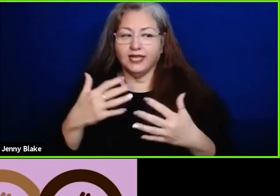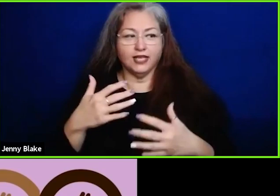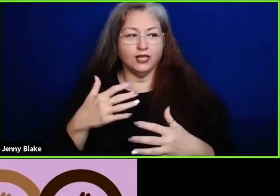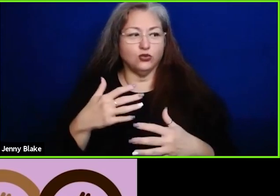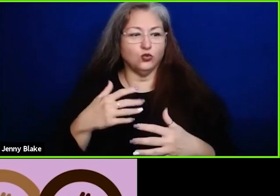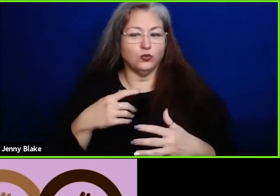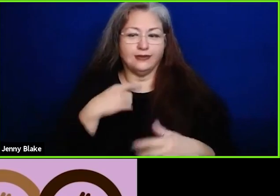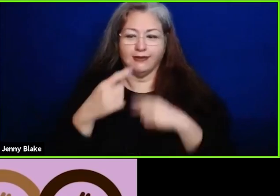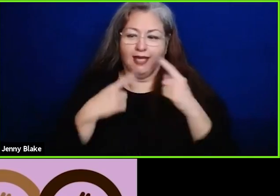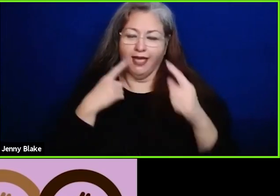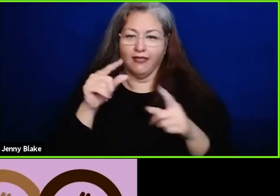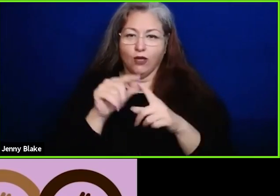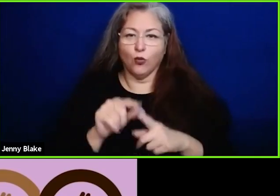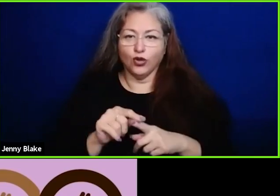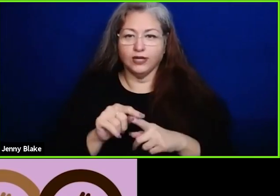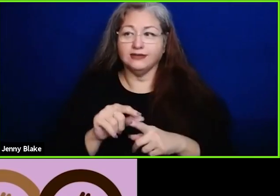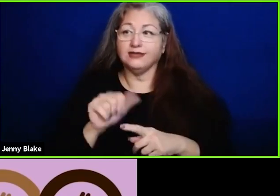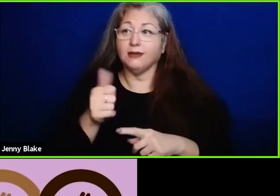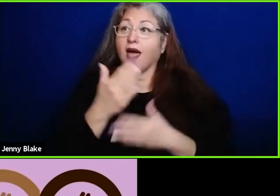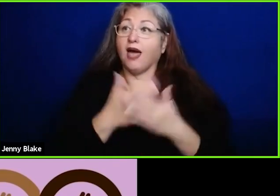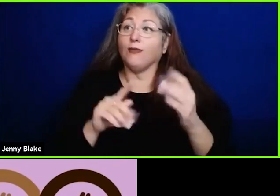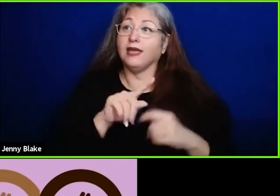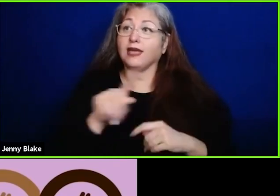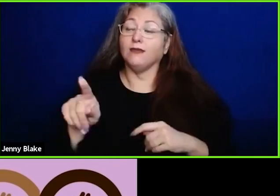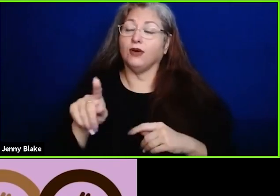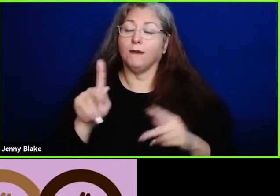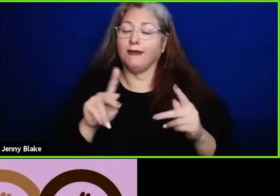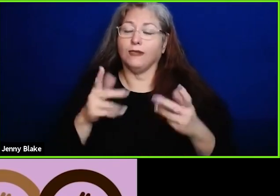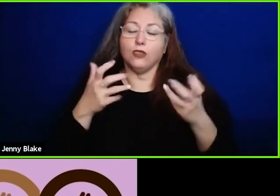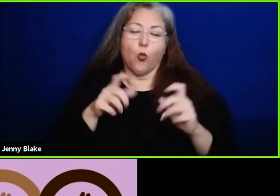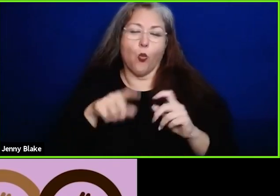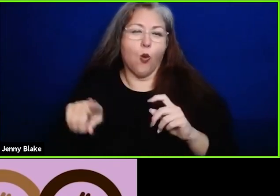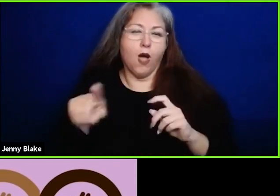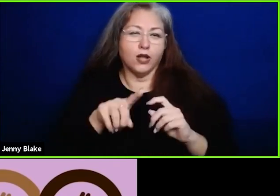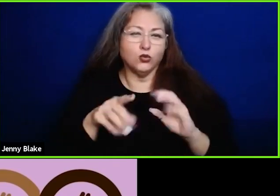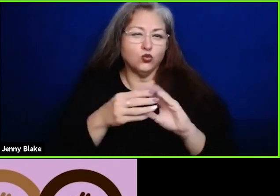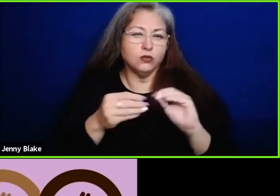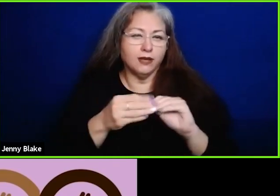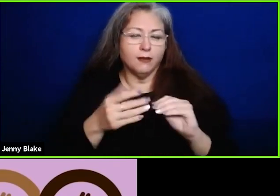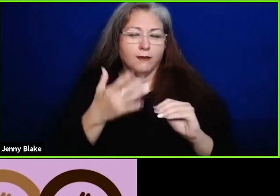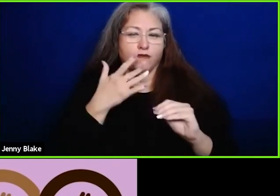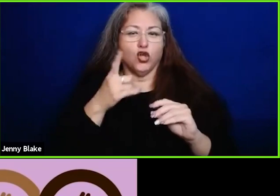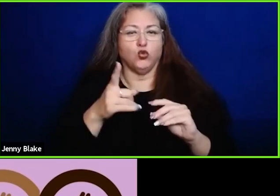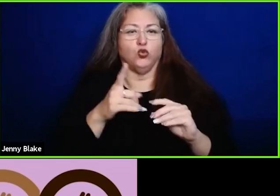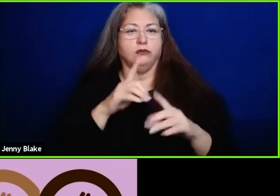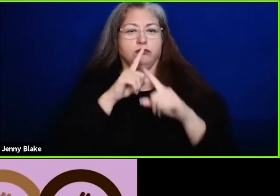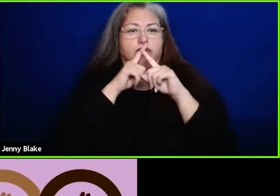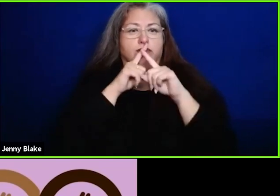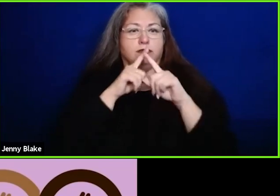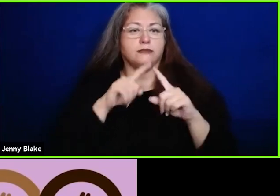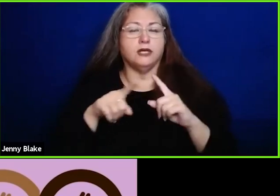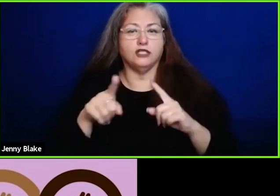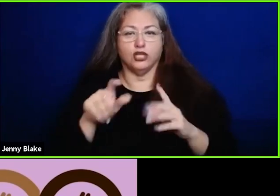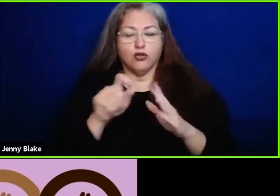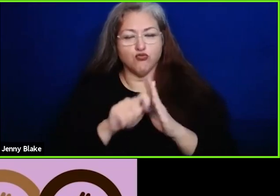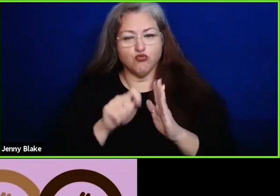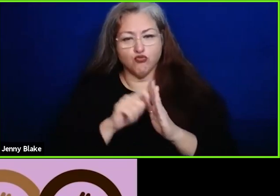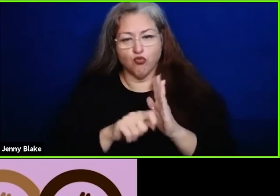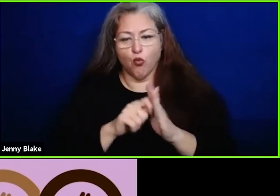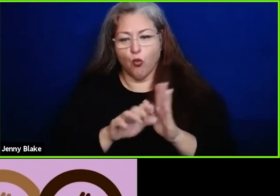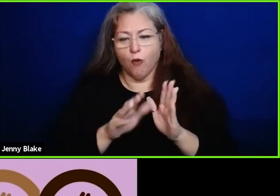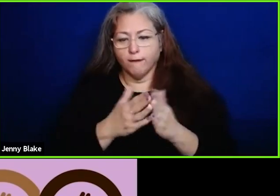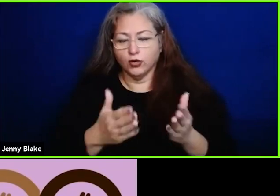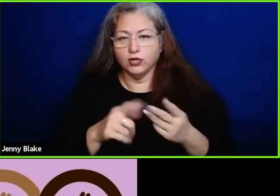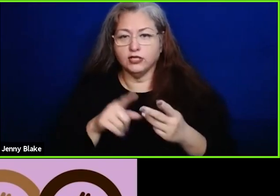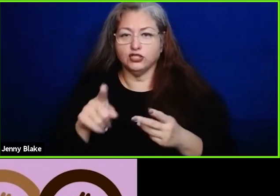words that others and others in power don't want you to speak. She wrote many books, and she also